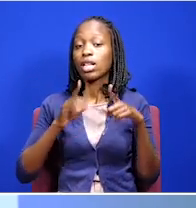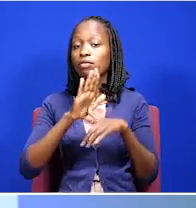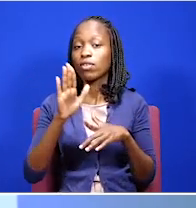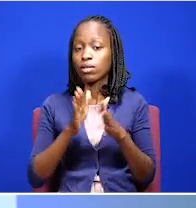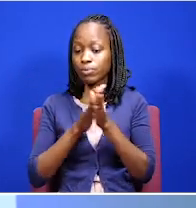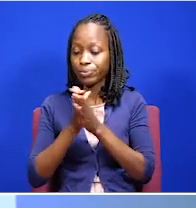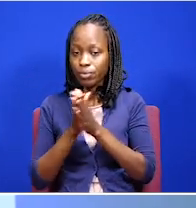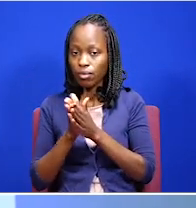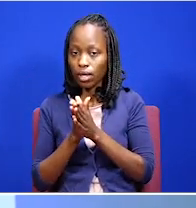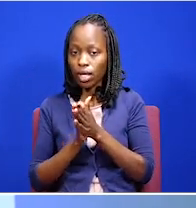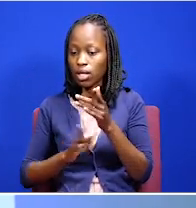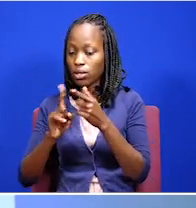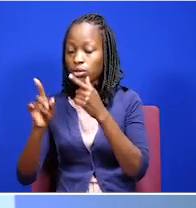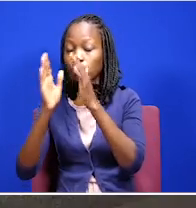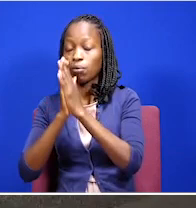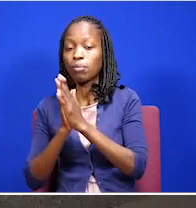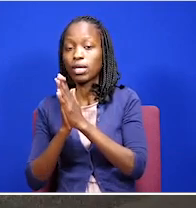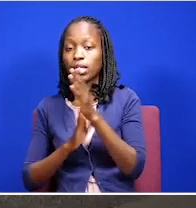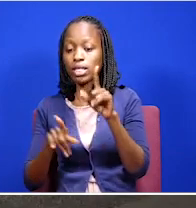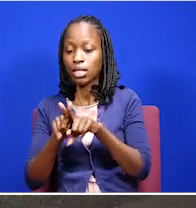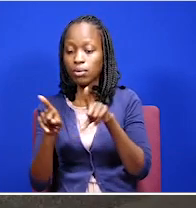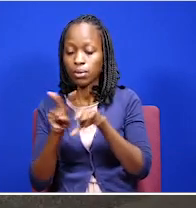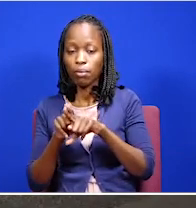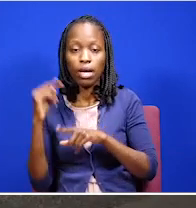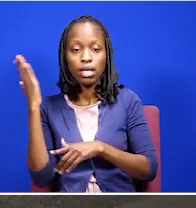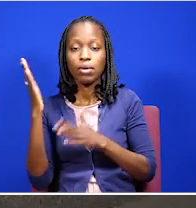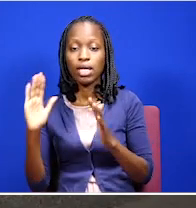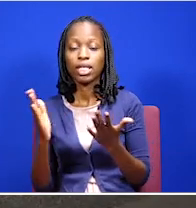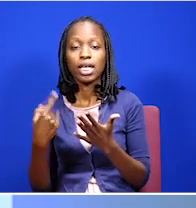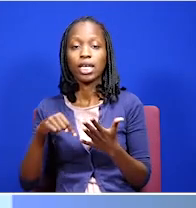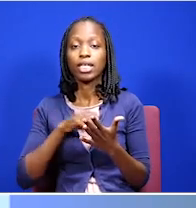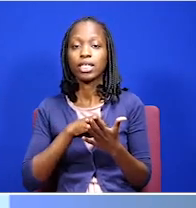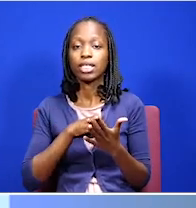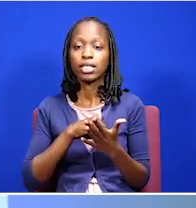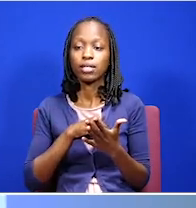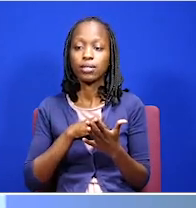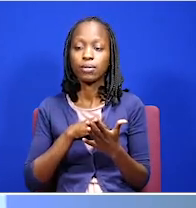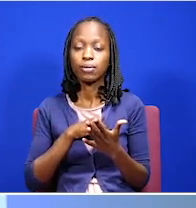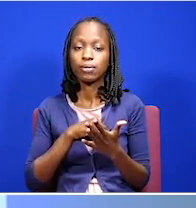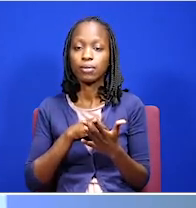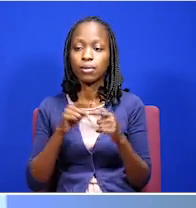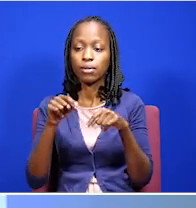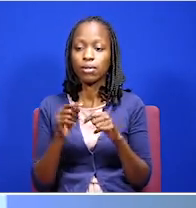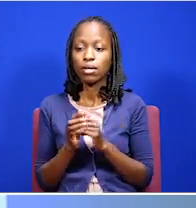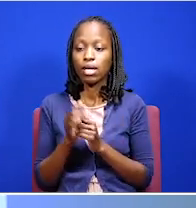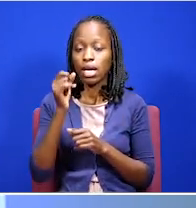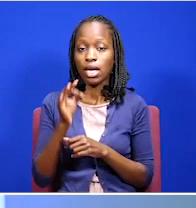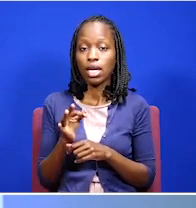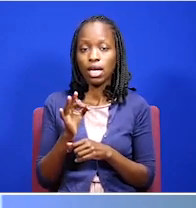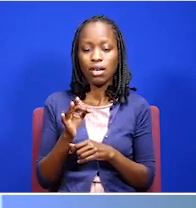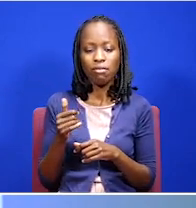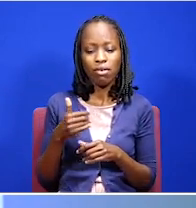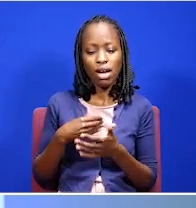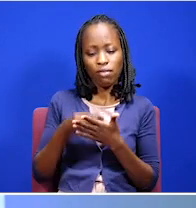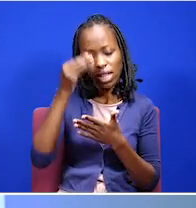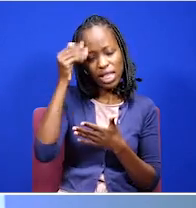to actually pray, as Mrs. Adoyo has encouraged us and admonished us today. If you have a takeaway, please post